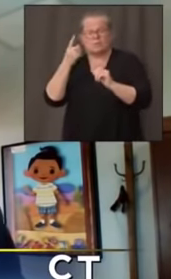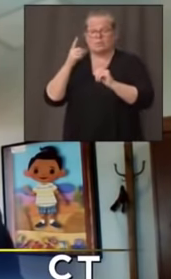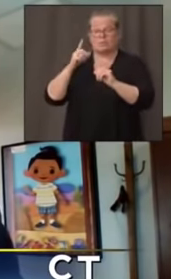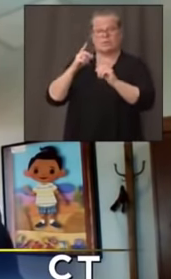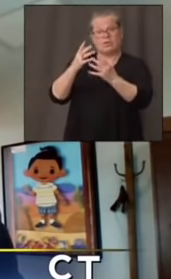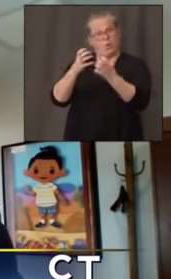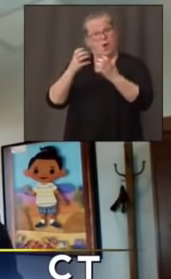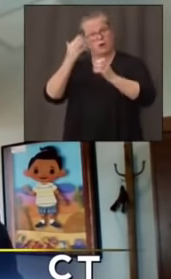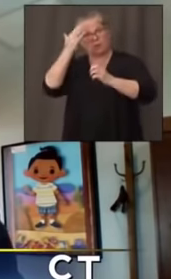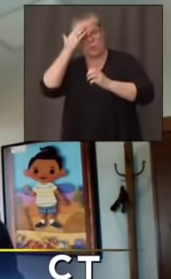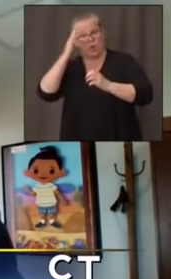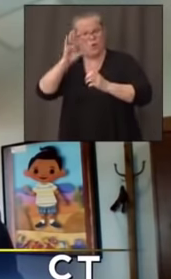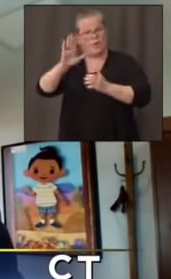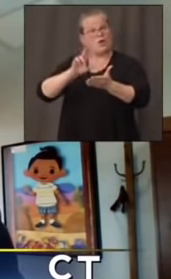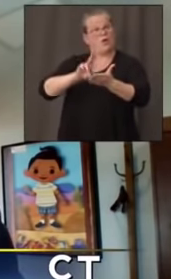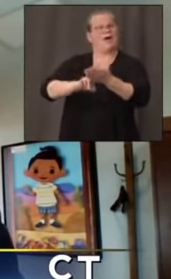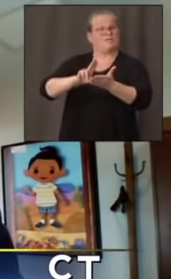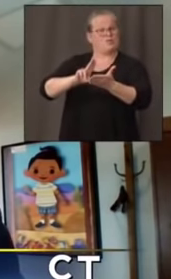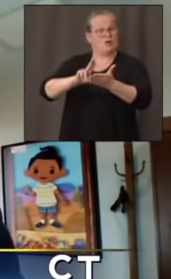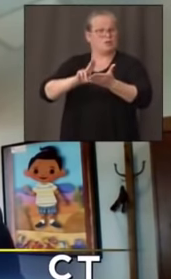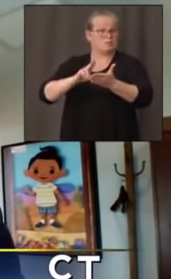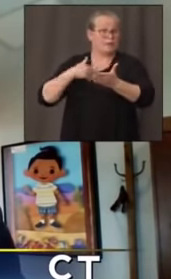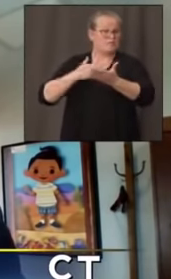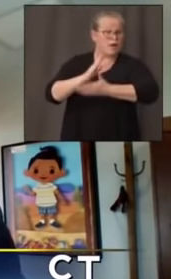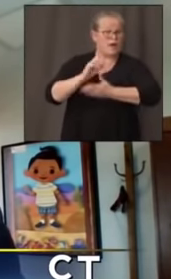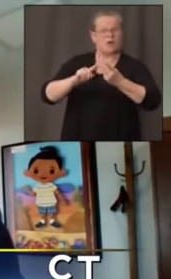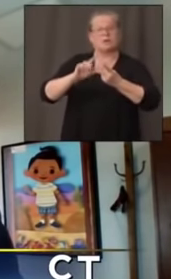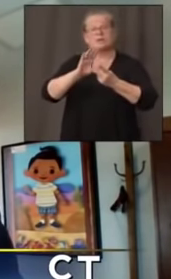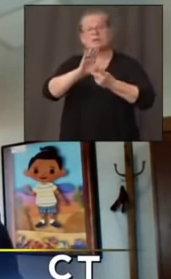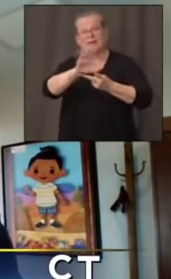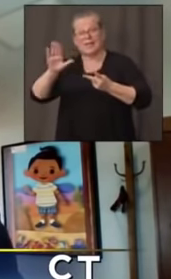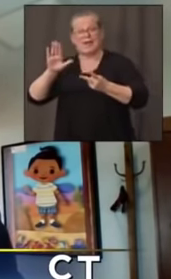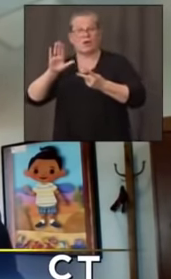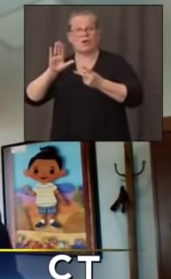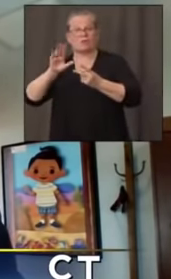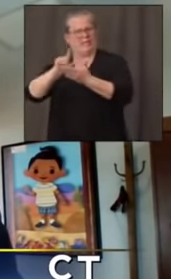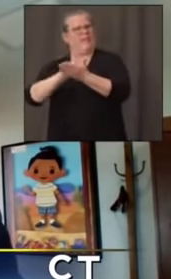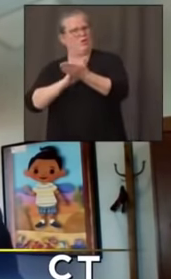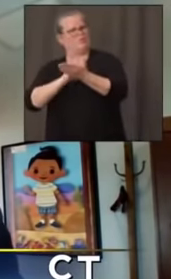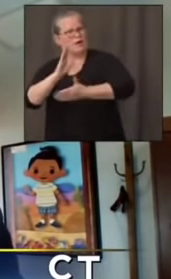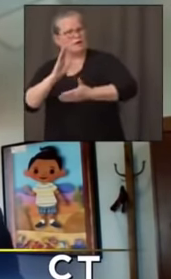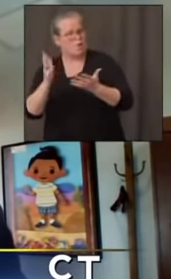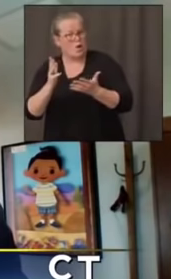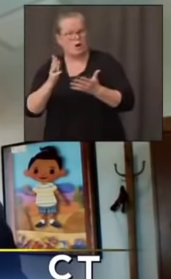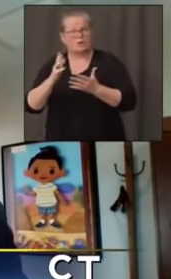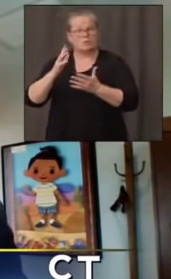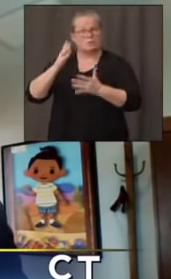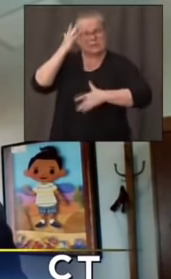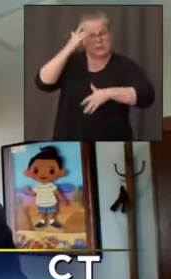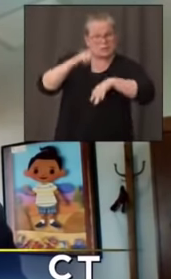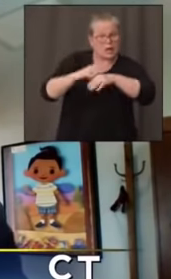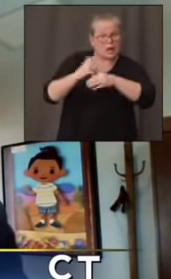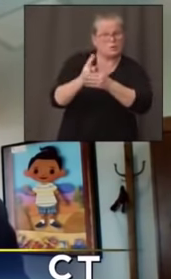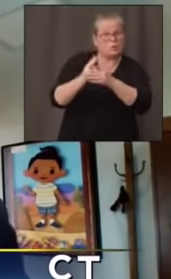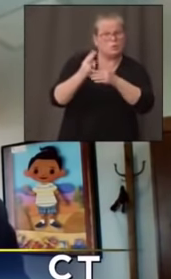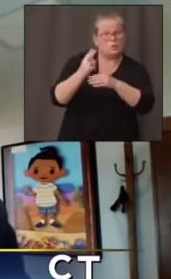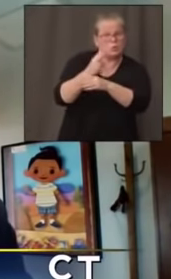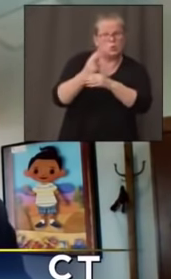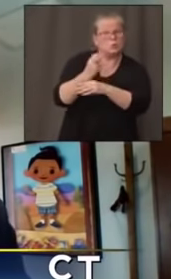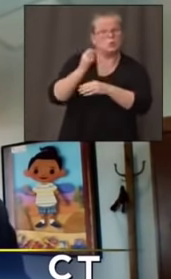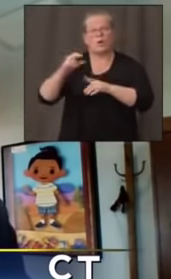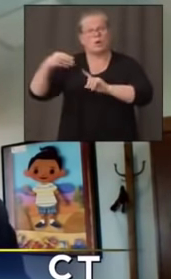using time or making decisions that are personal. So we want to be very open about that, but we also want to give districts an